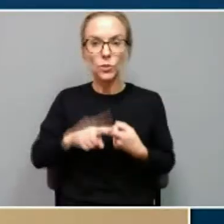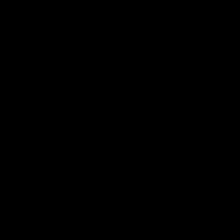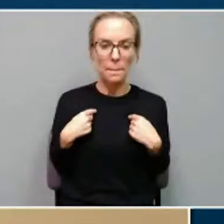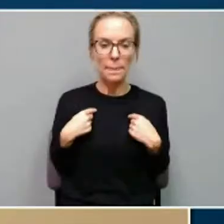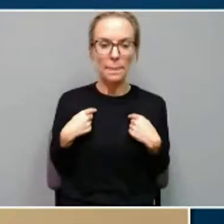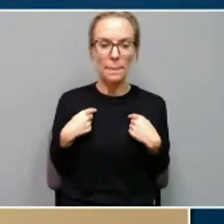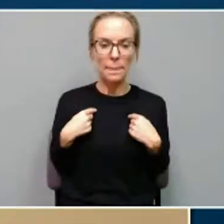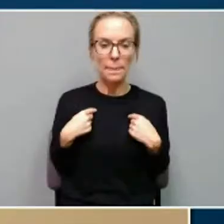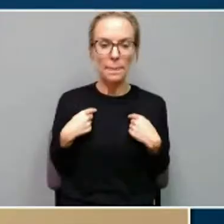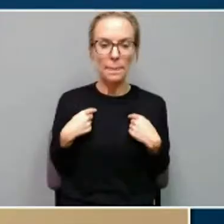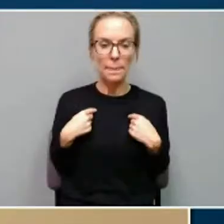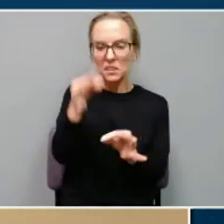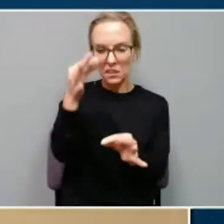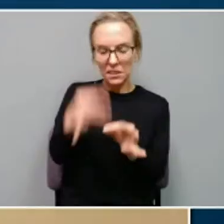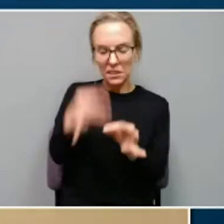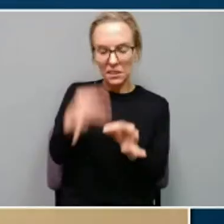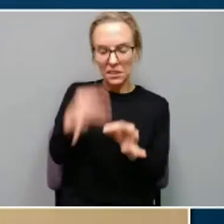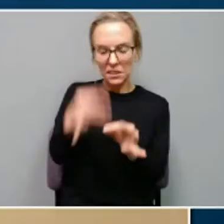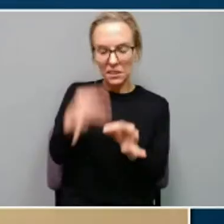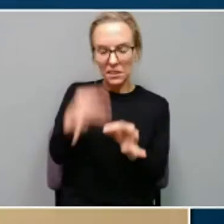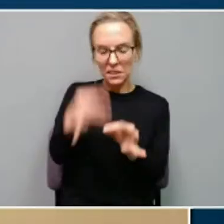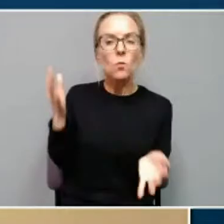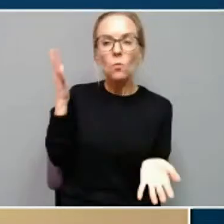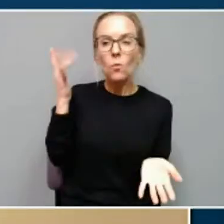simple, because